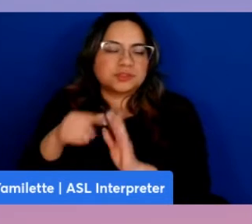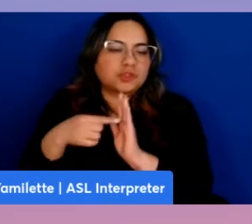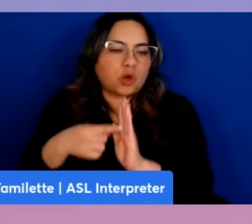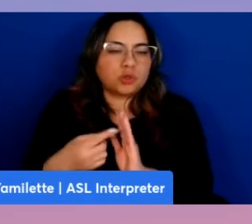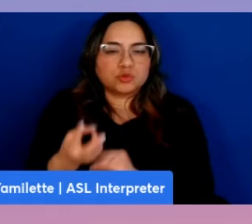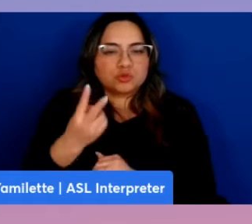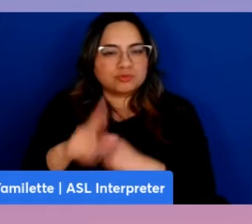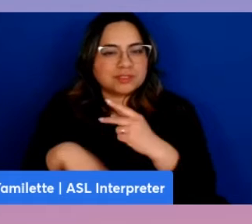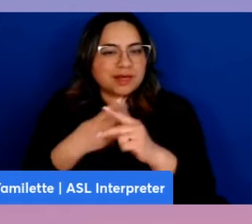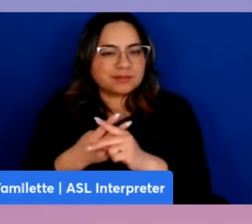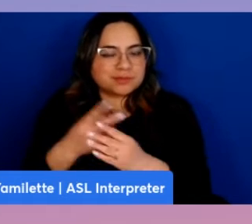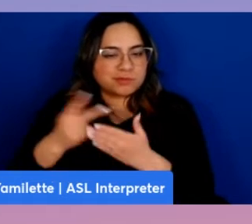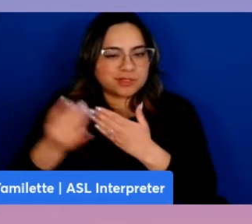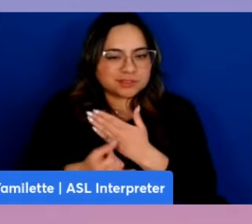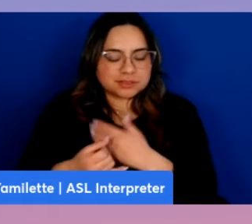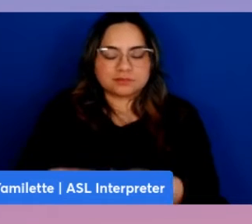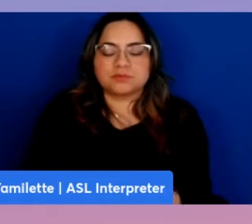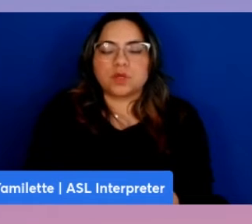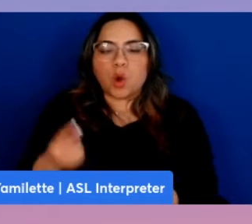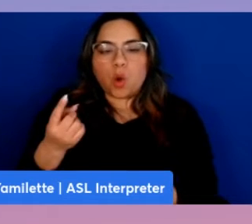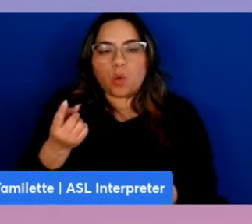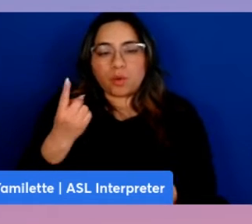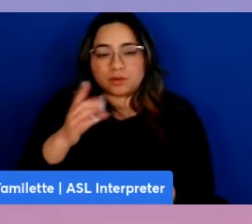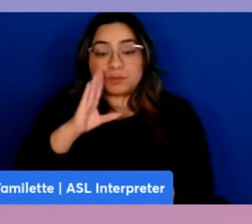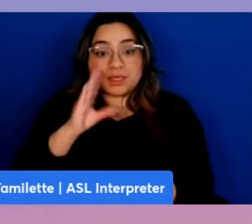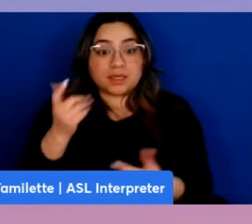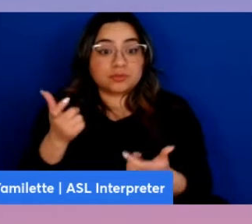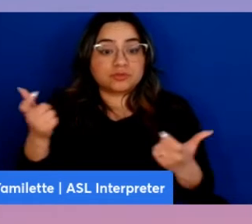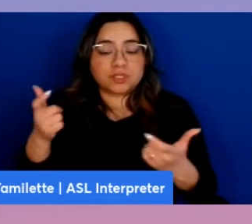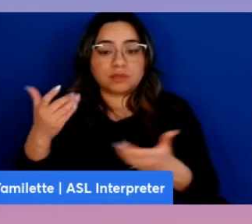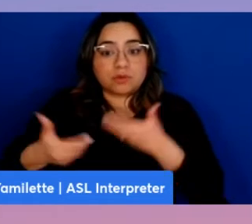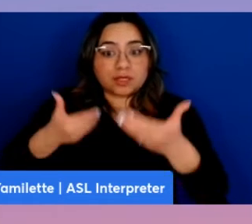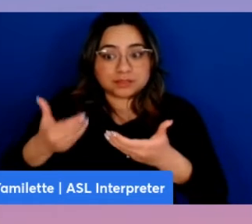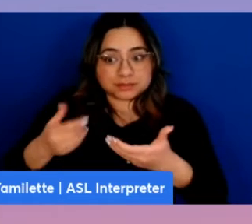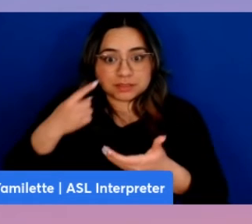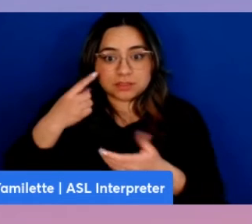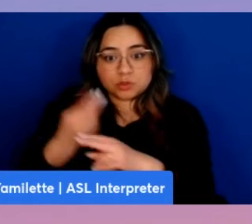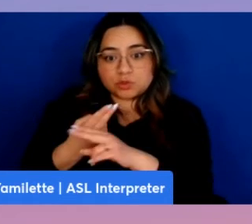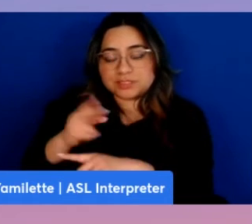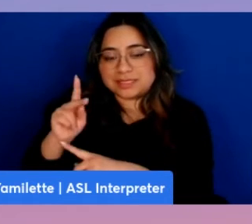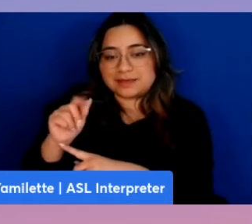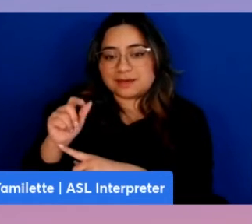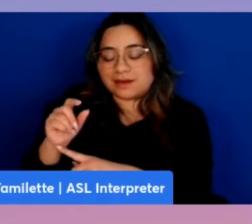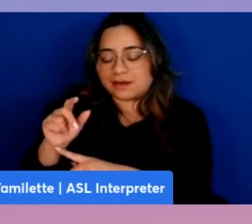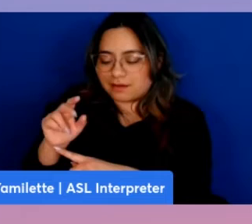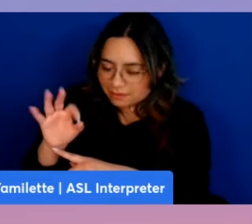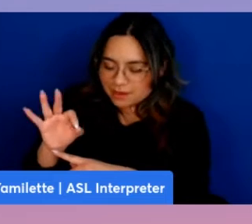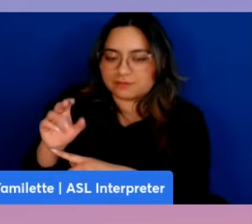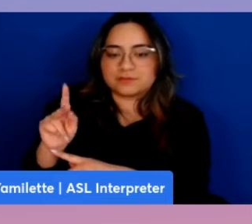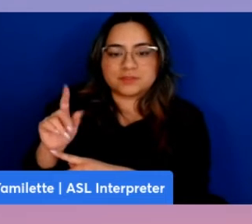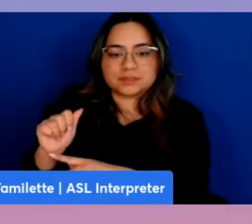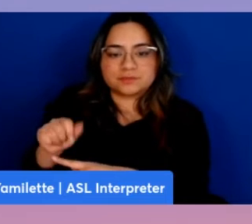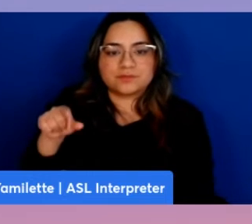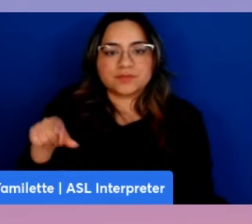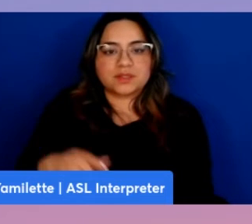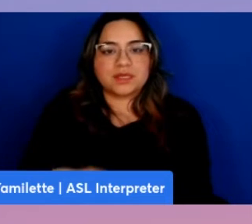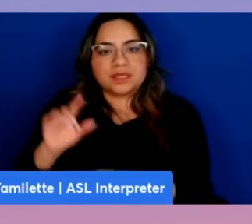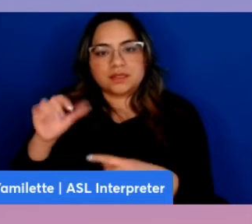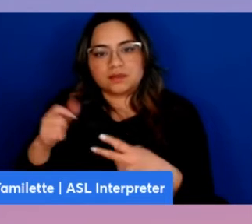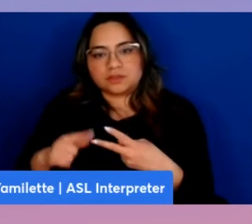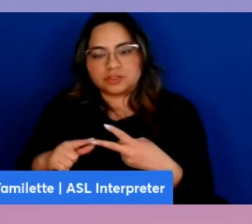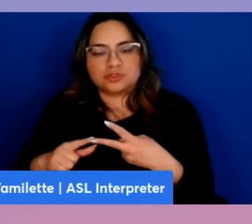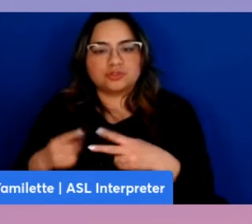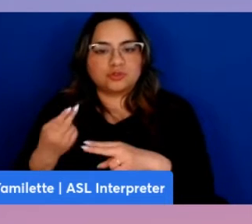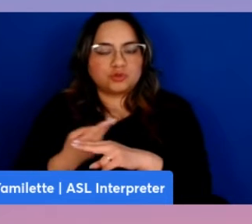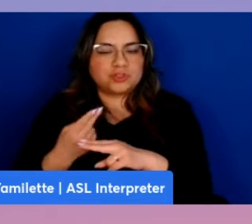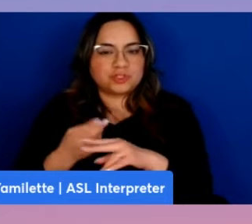be stream processing using Kafka. It's going to connect to an FAA data source, which is a stream.